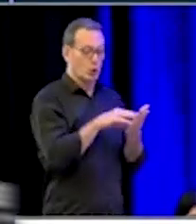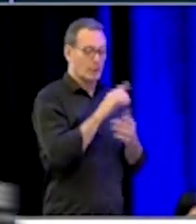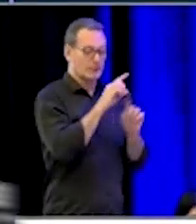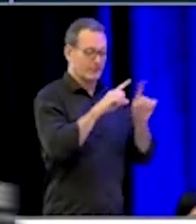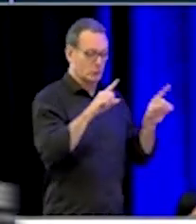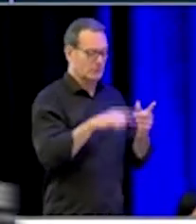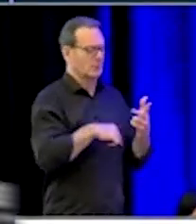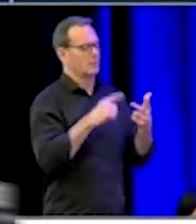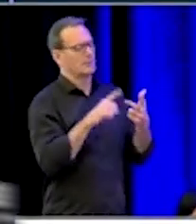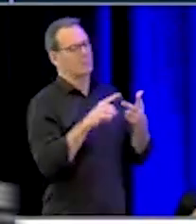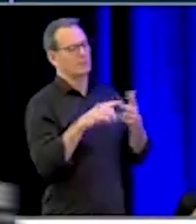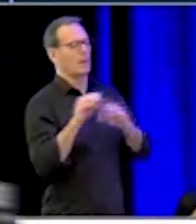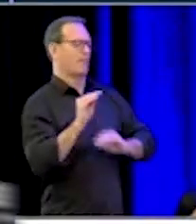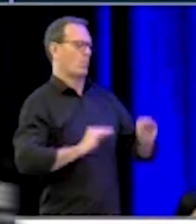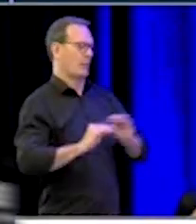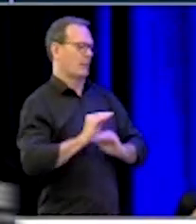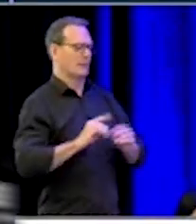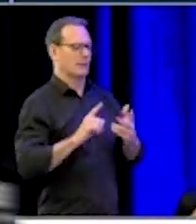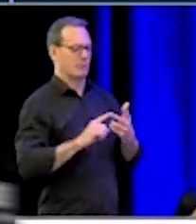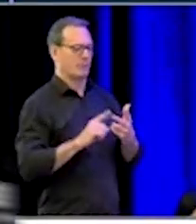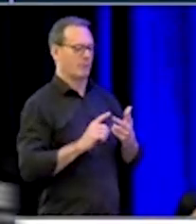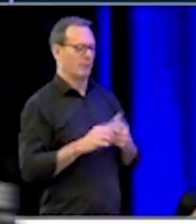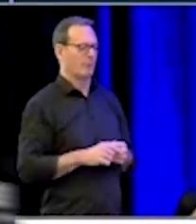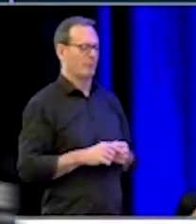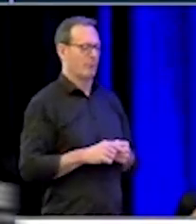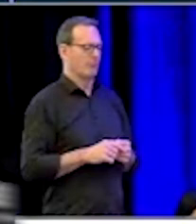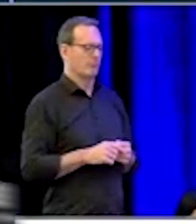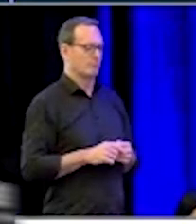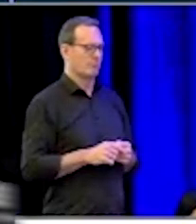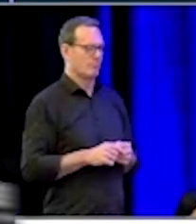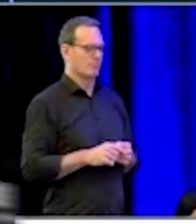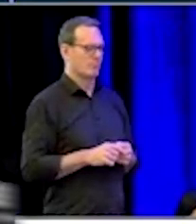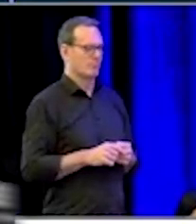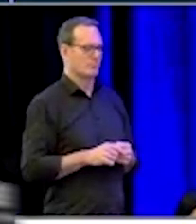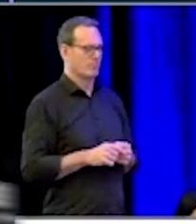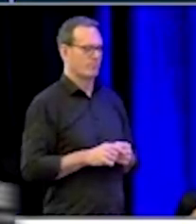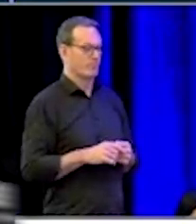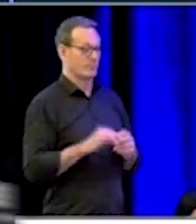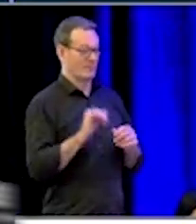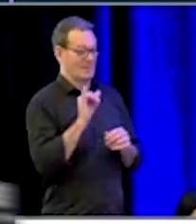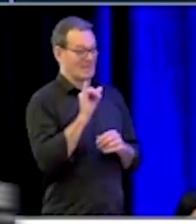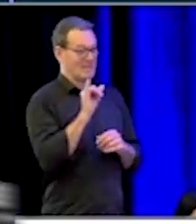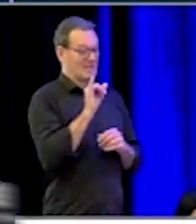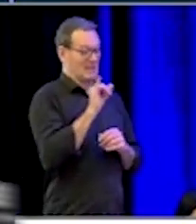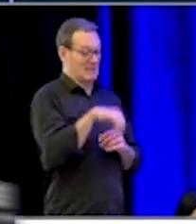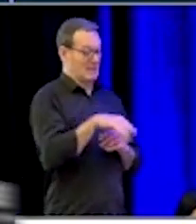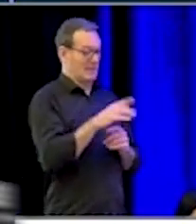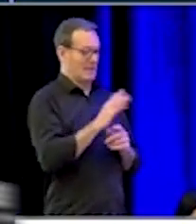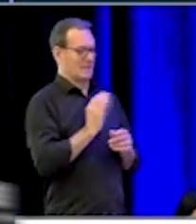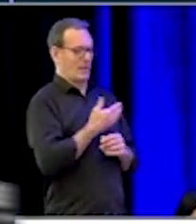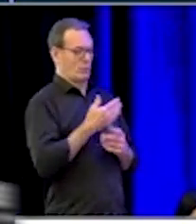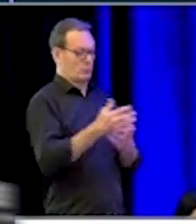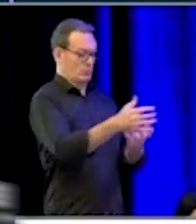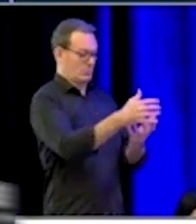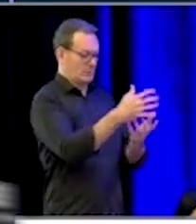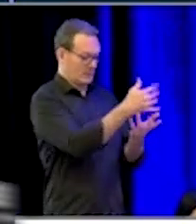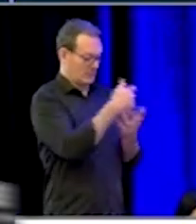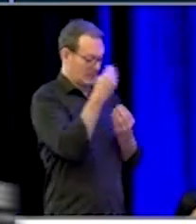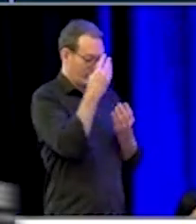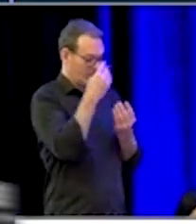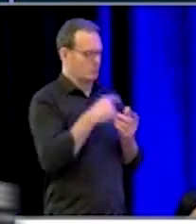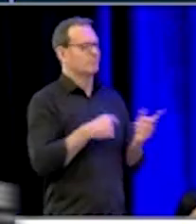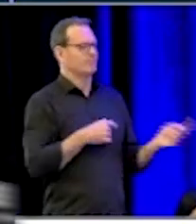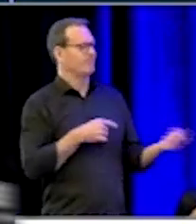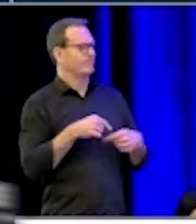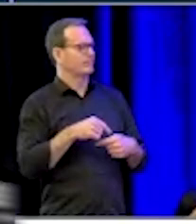levels. And this also was reflective of the CCRW candidate pool, where mental health was the